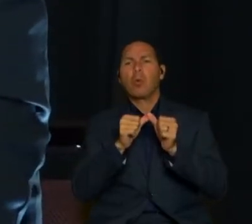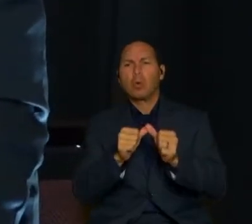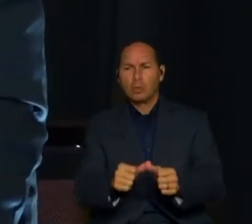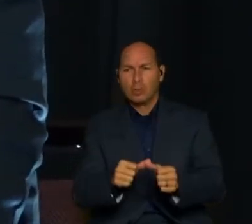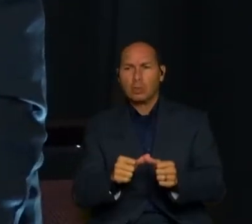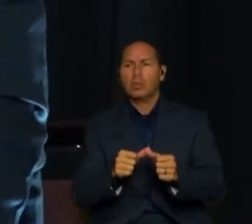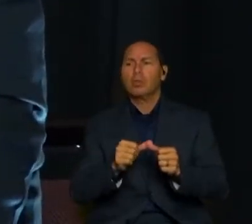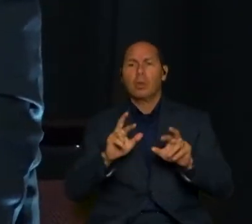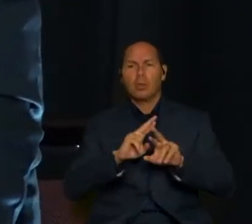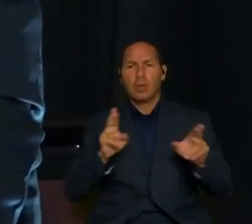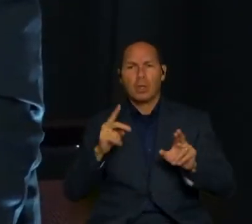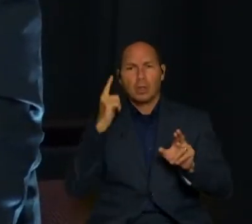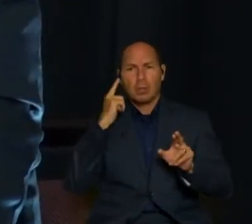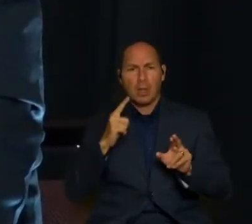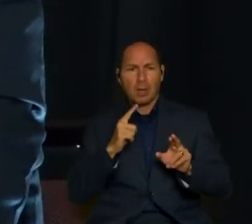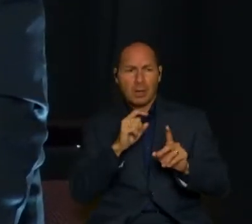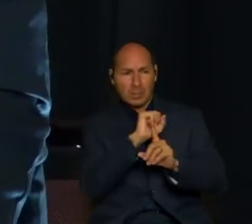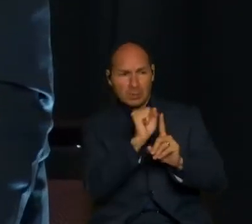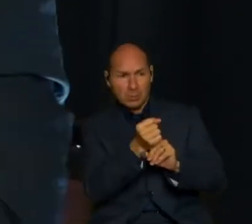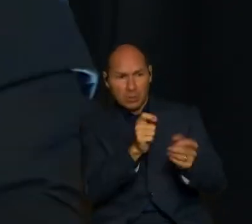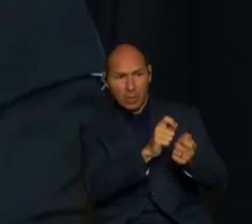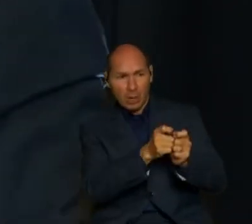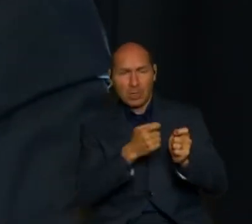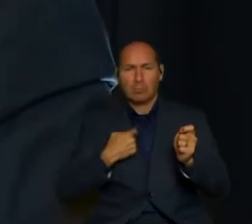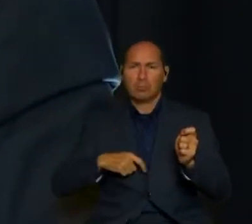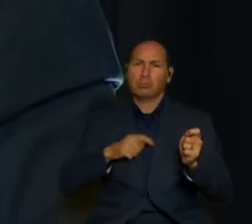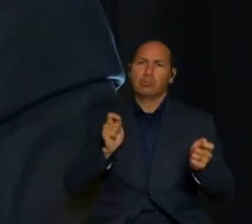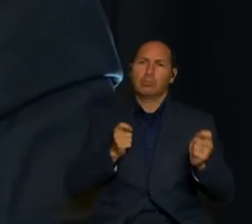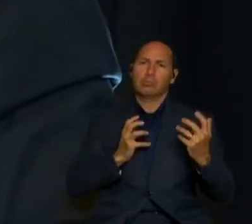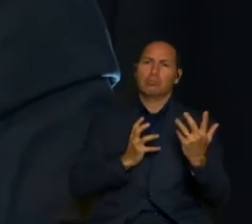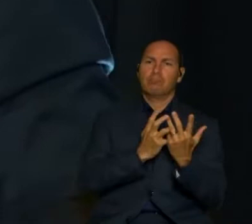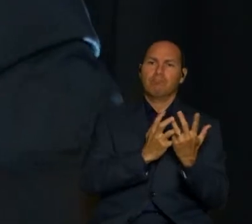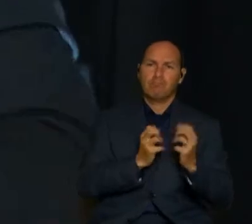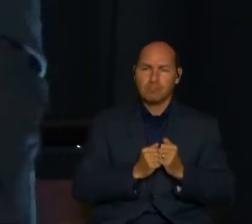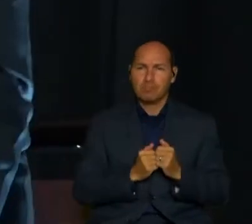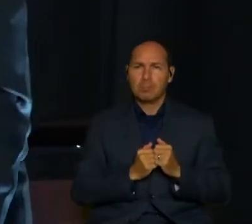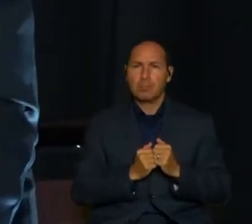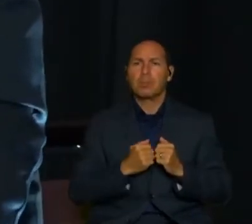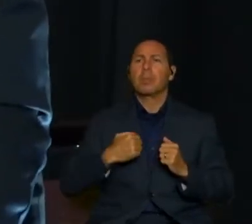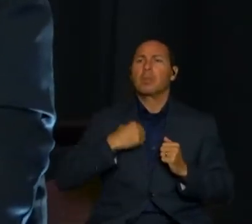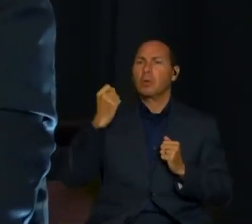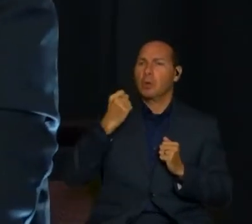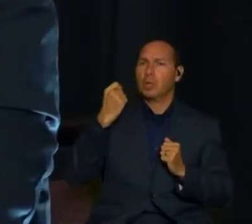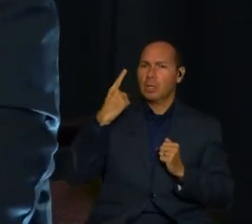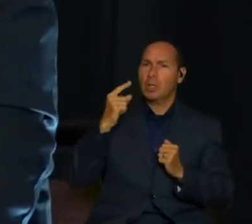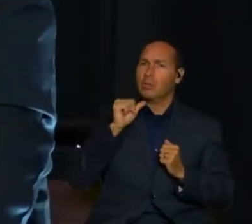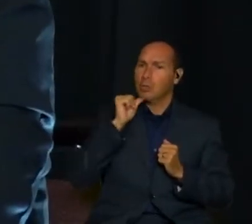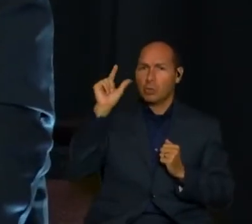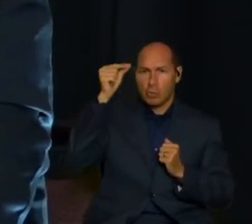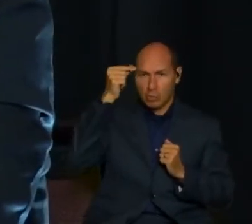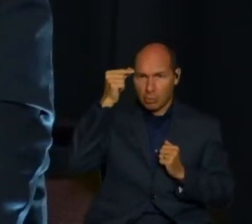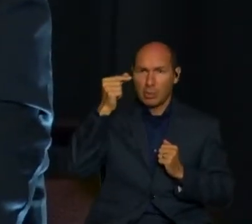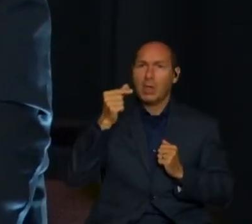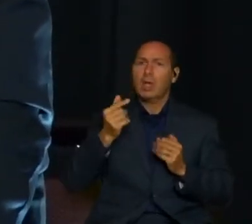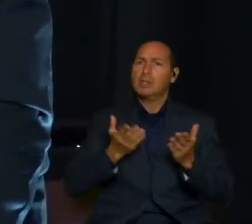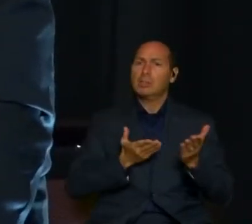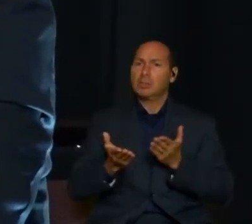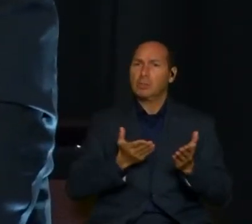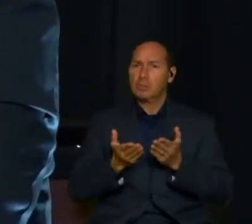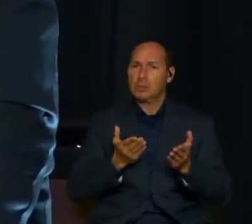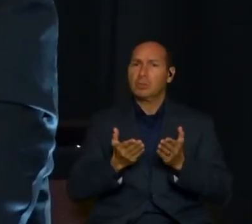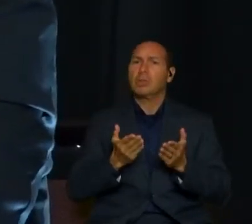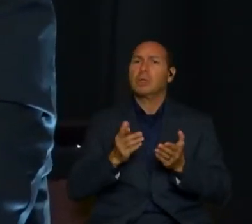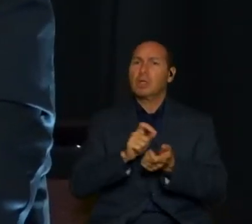to changed circumstances. While I trust that the comprehensive civil service reform will